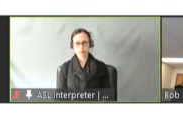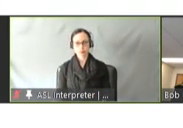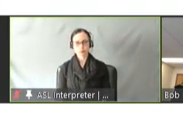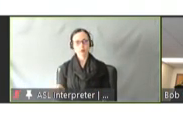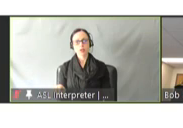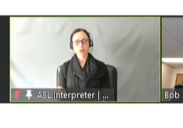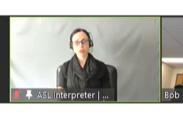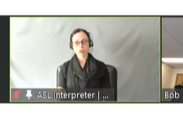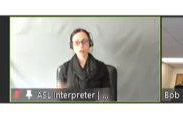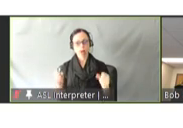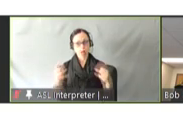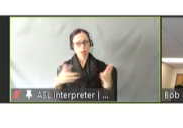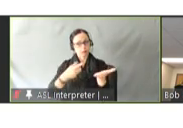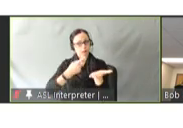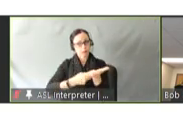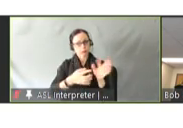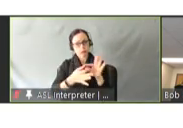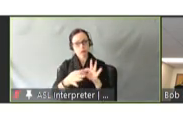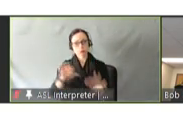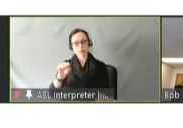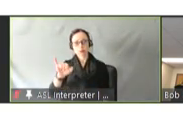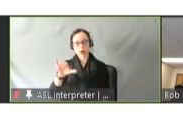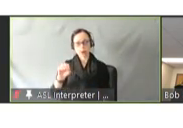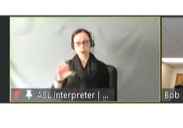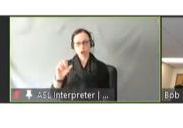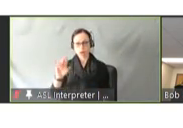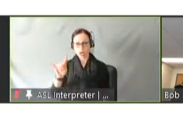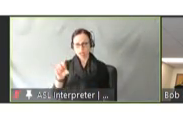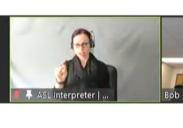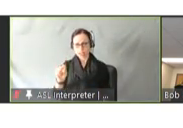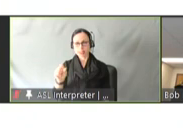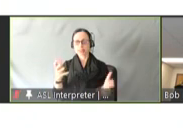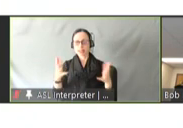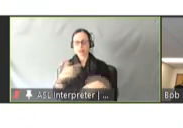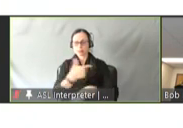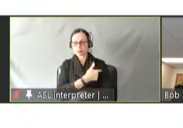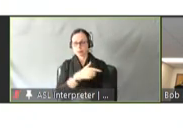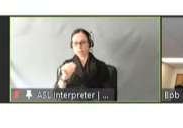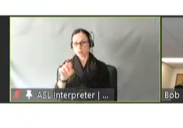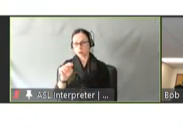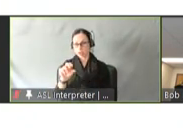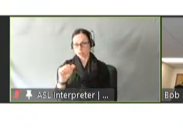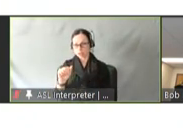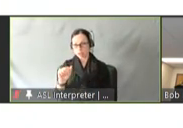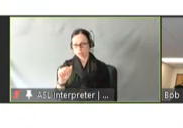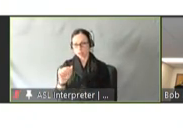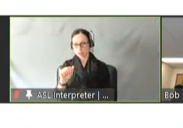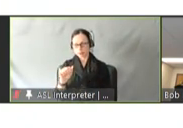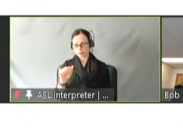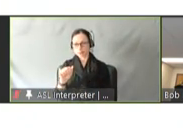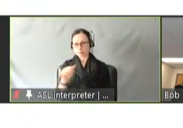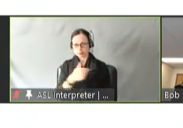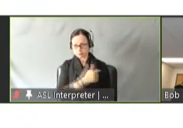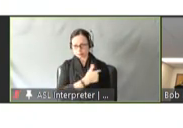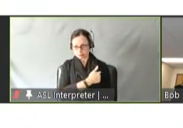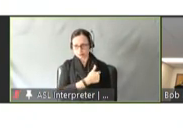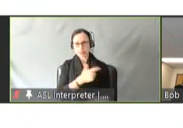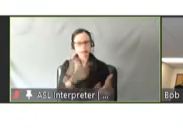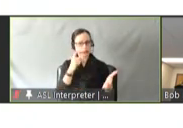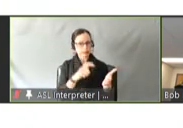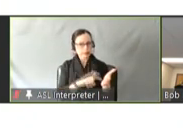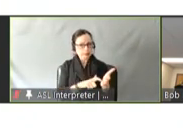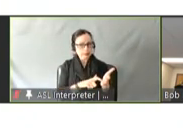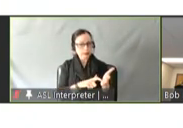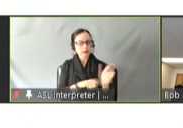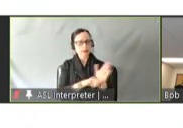We've had extensive discussions around myocarditis following mRNA COVID-19 vaccination. This was initially identified in May